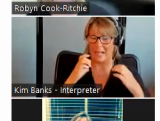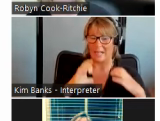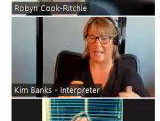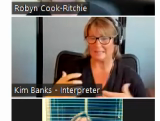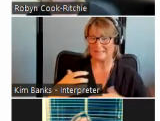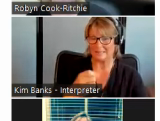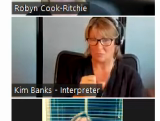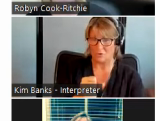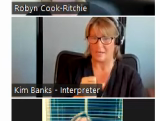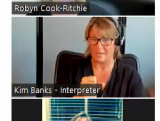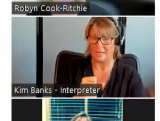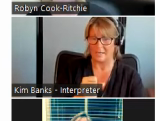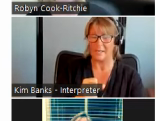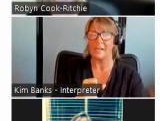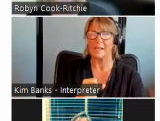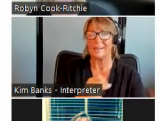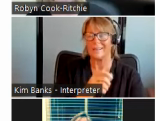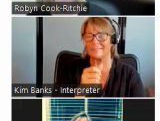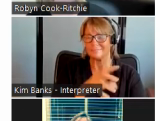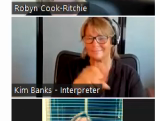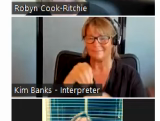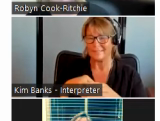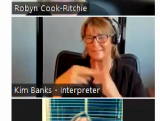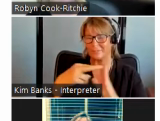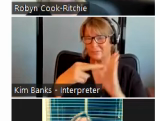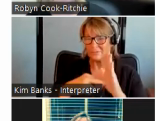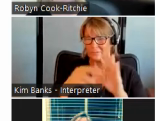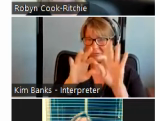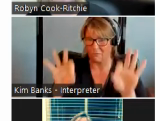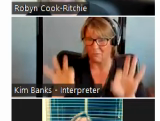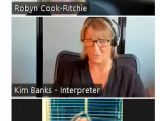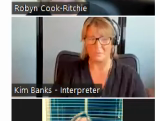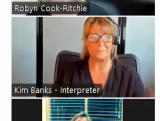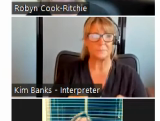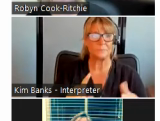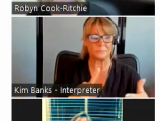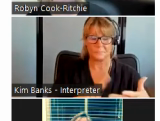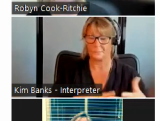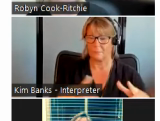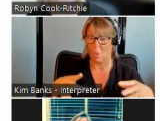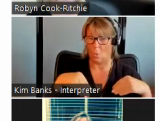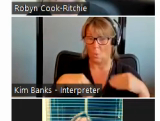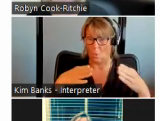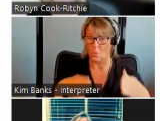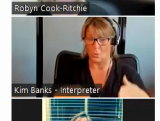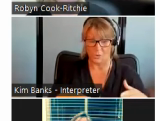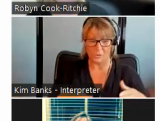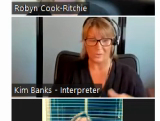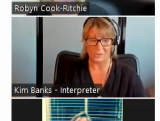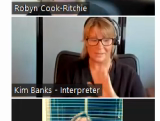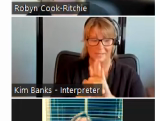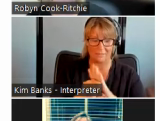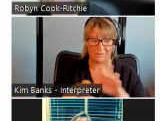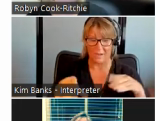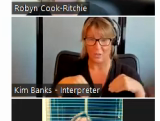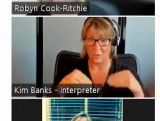your participant registration form. The owner, you're going to identify the owner unless it defaults to who